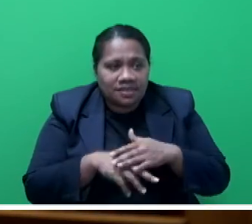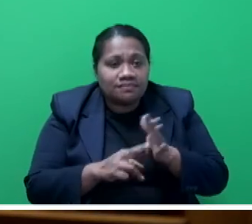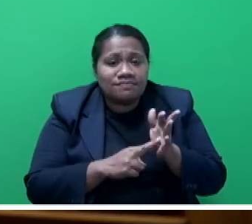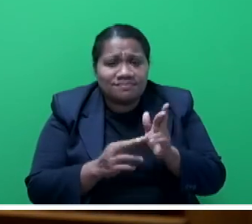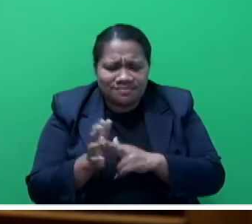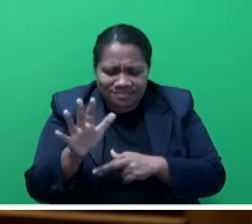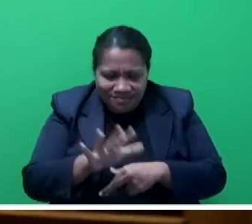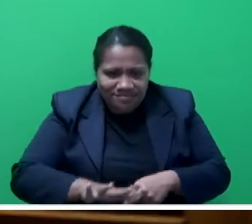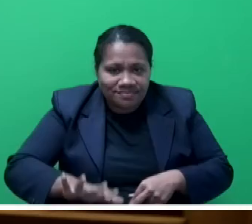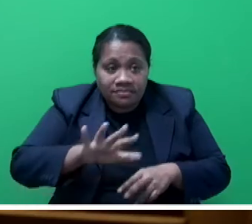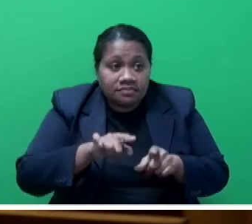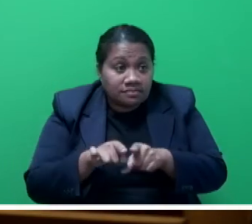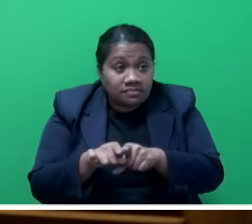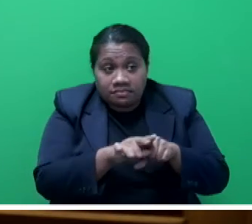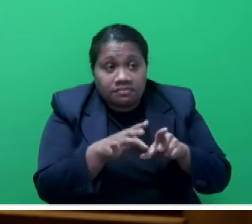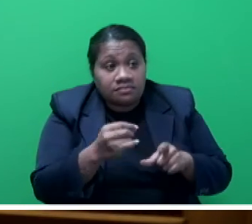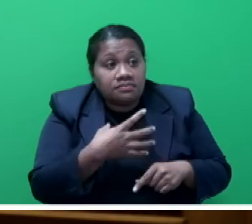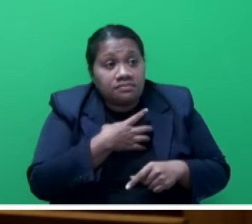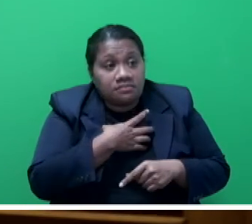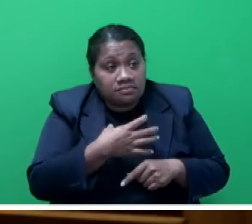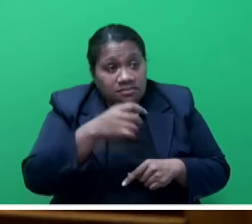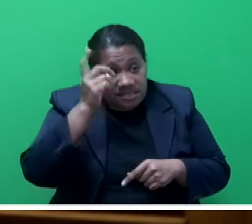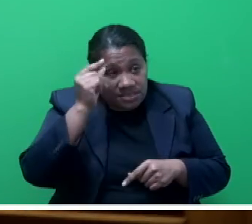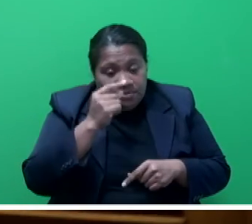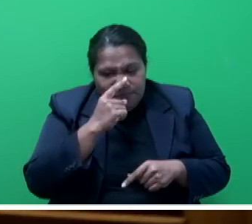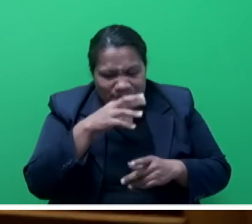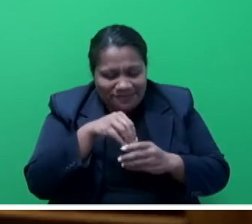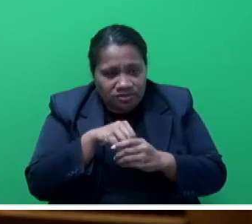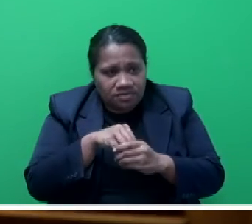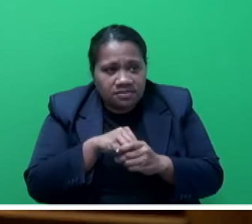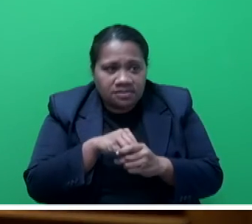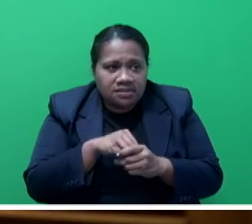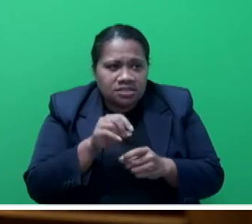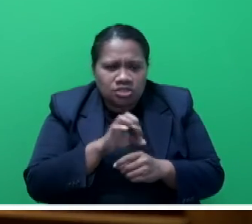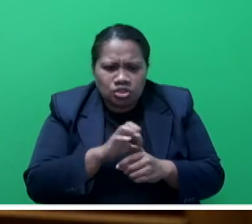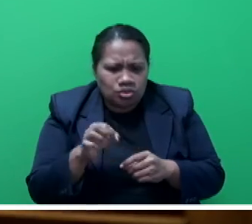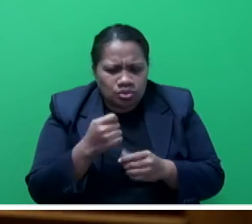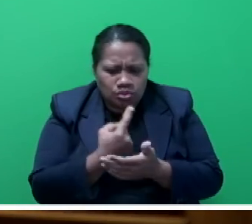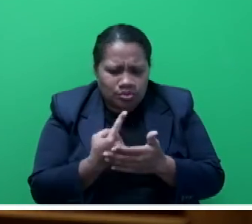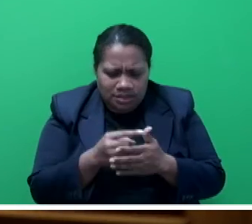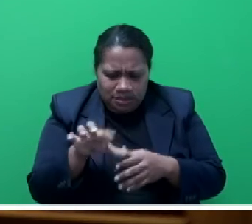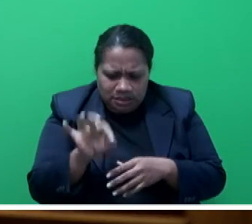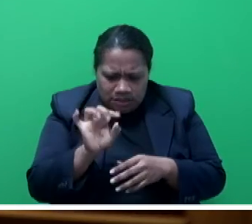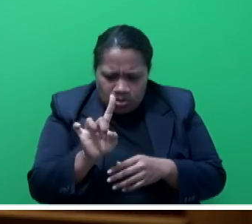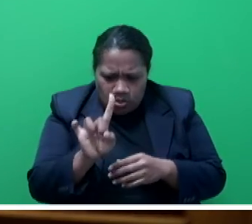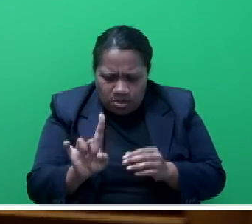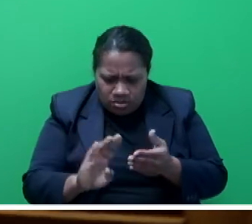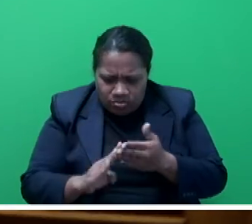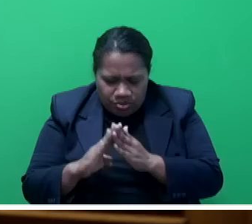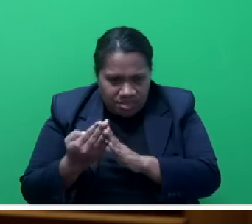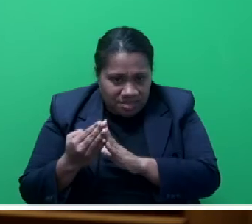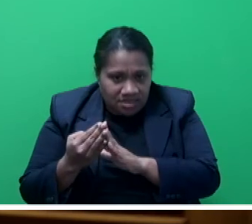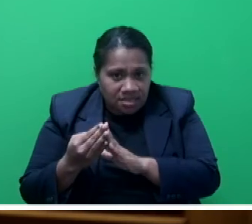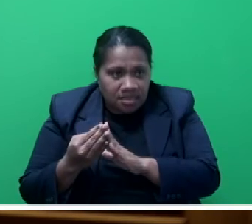that means there's a whole lot more Itoke people involved in it. It's not about selectively looking at one particular community.